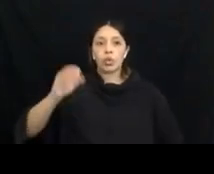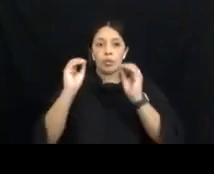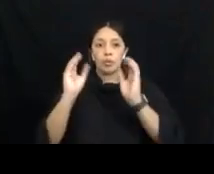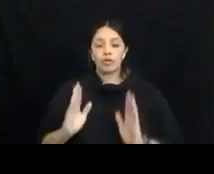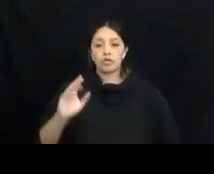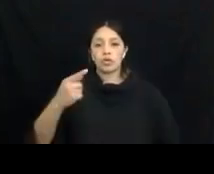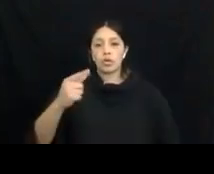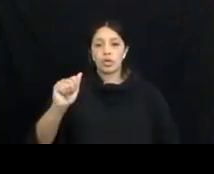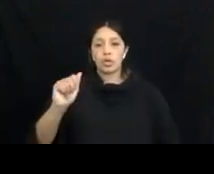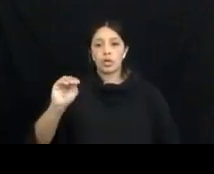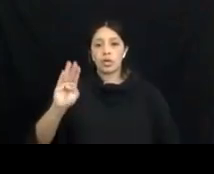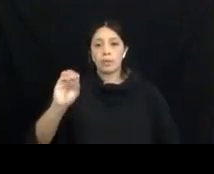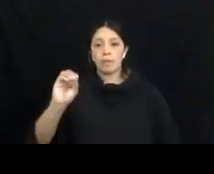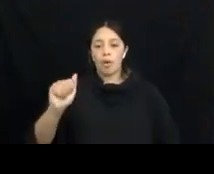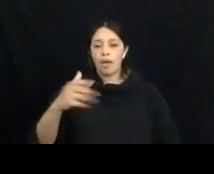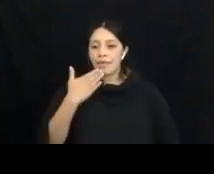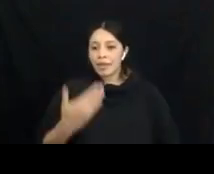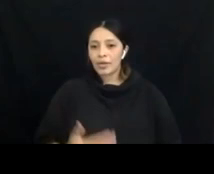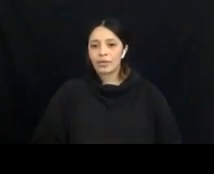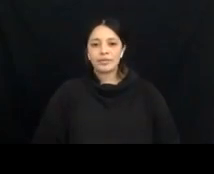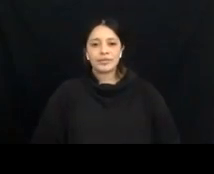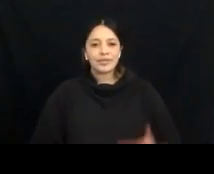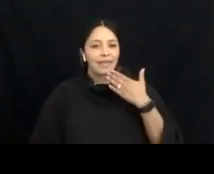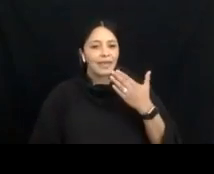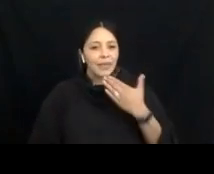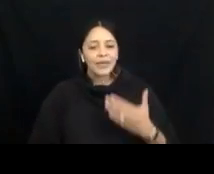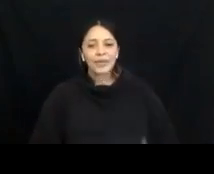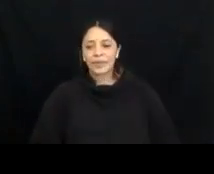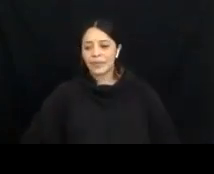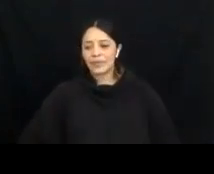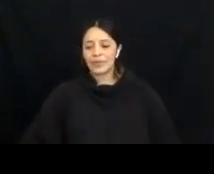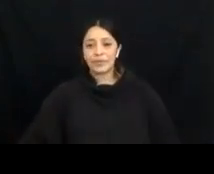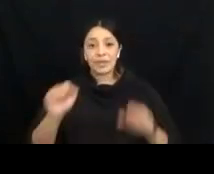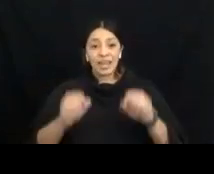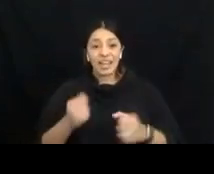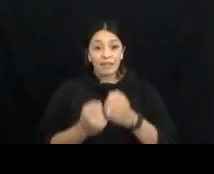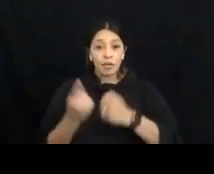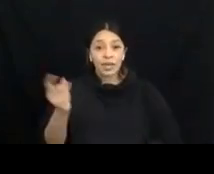Gamboa. Thank you. Thank you, Enrique. Can everyone hear me?